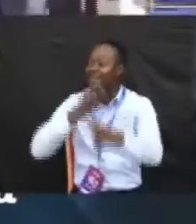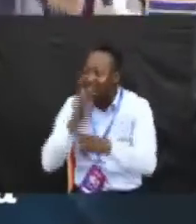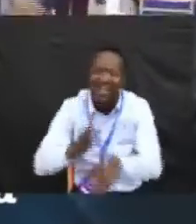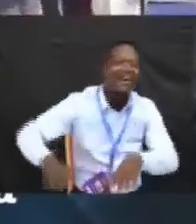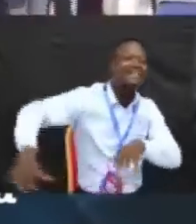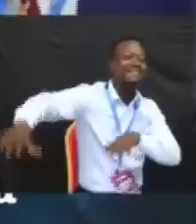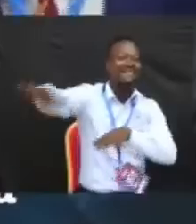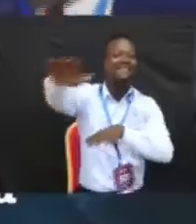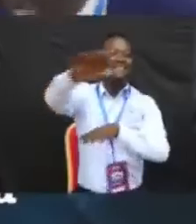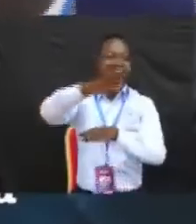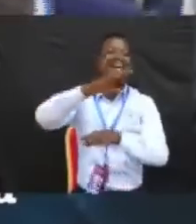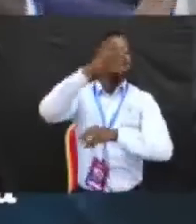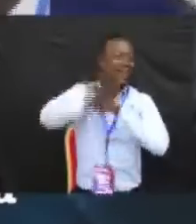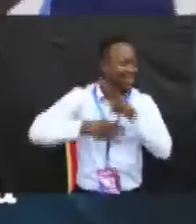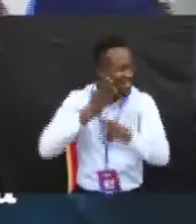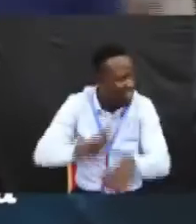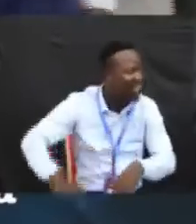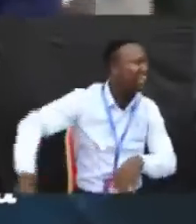How many